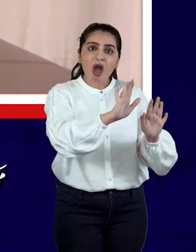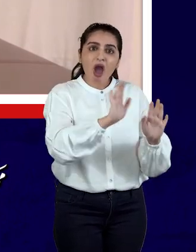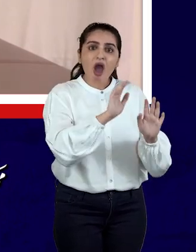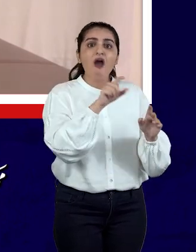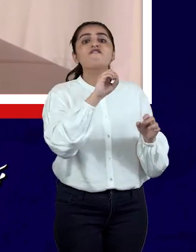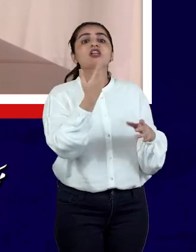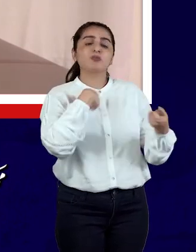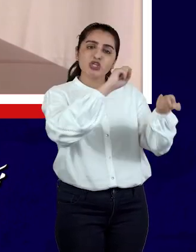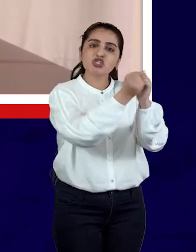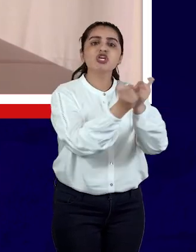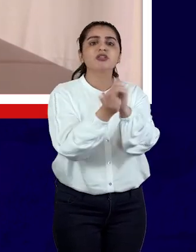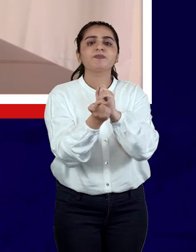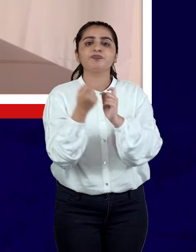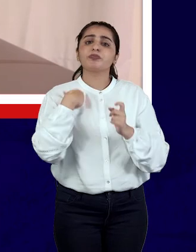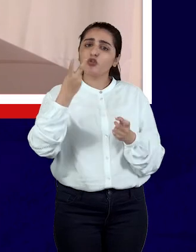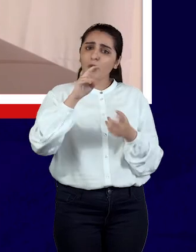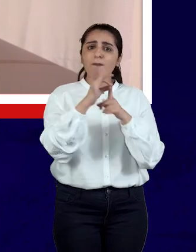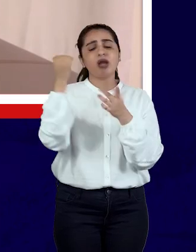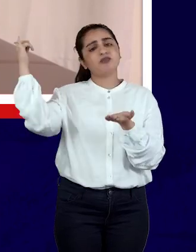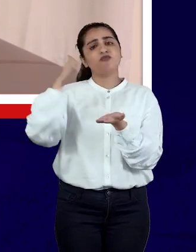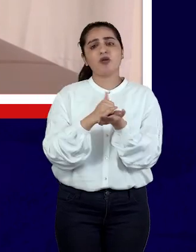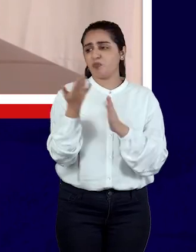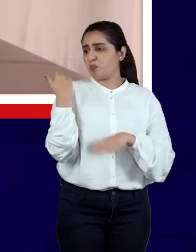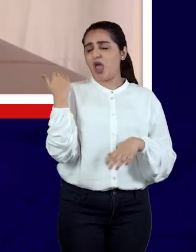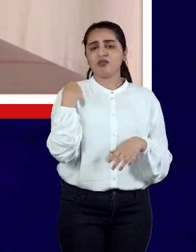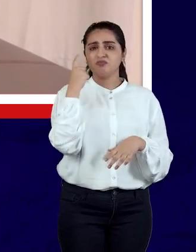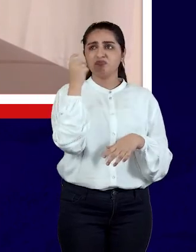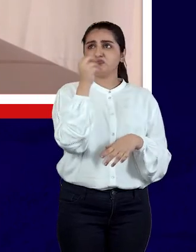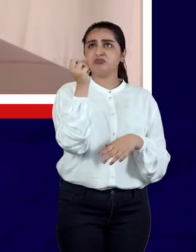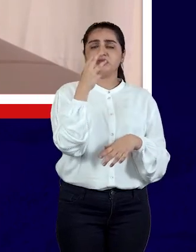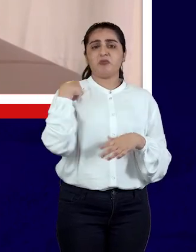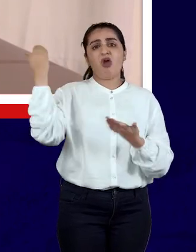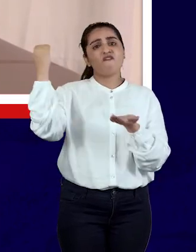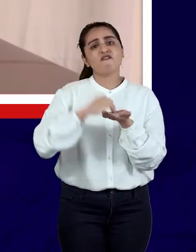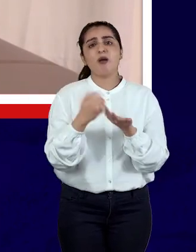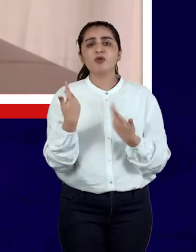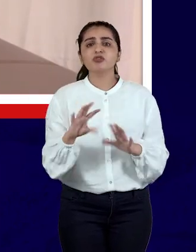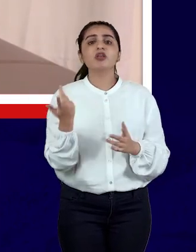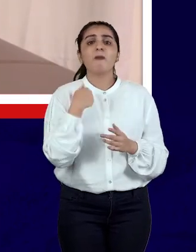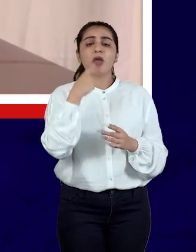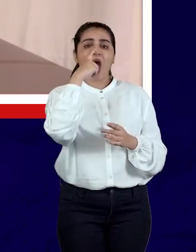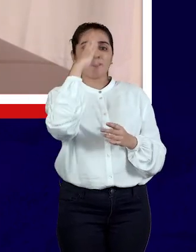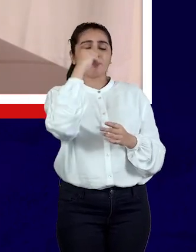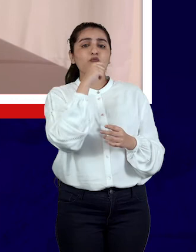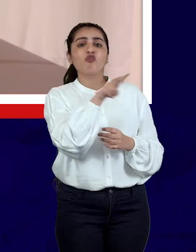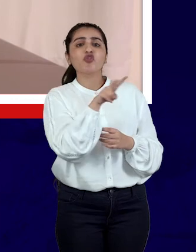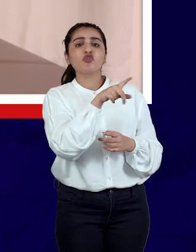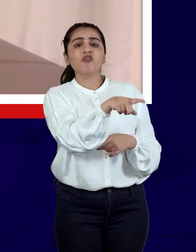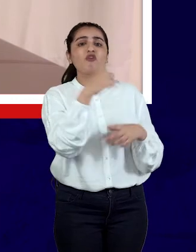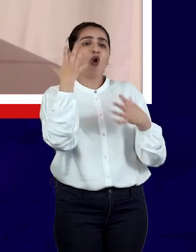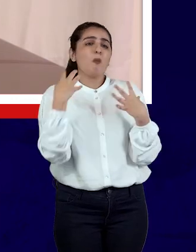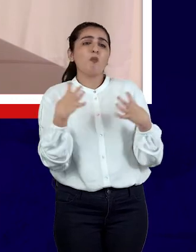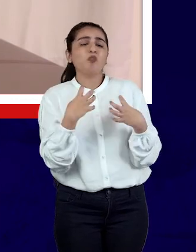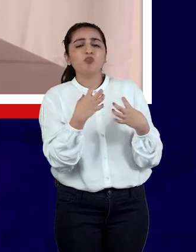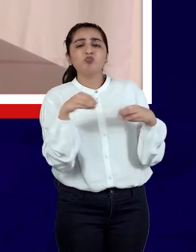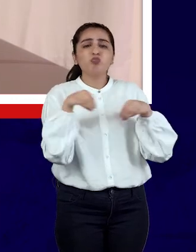here. I came back to Pakistan a few months ago. I came back to take care of aging parents and I was